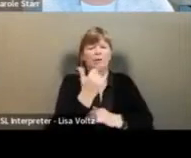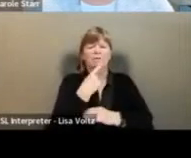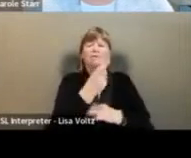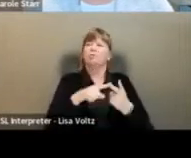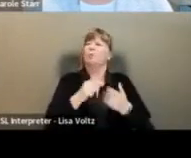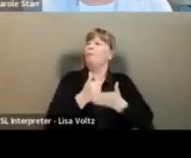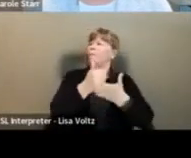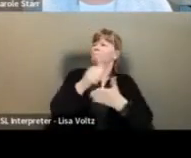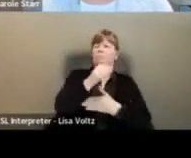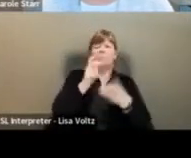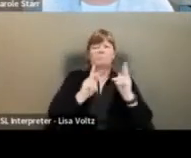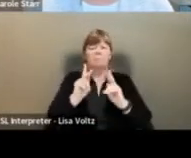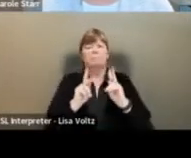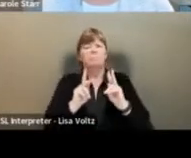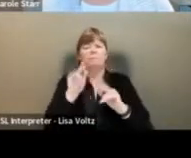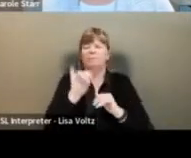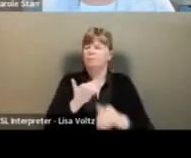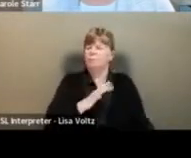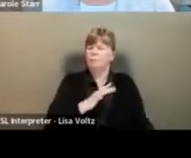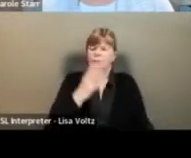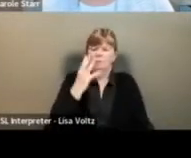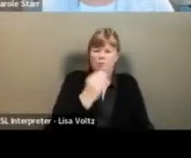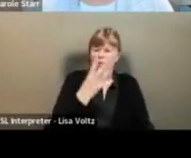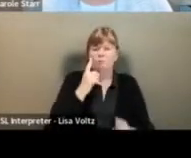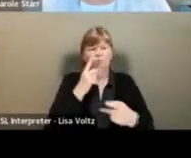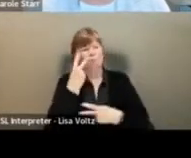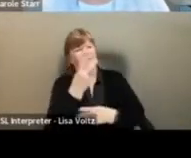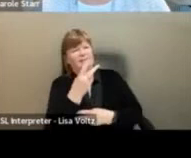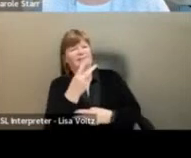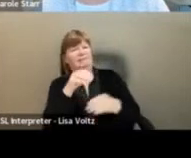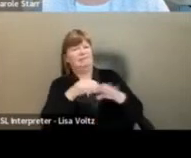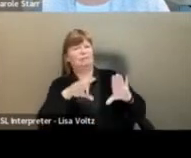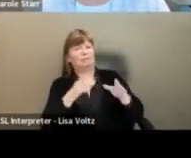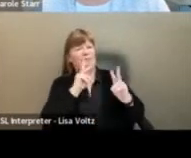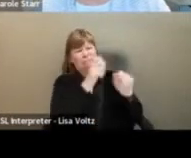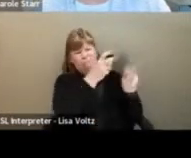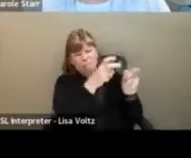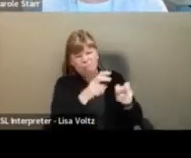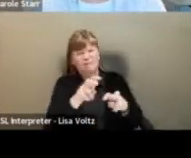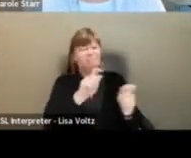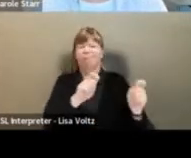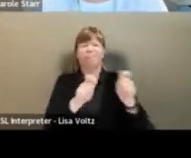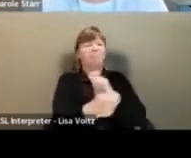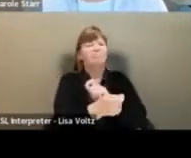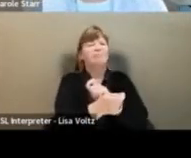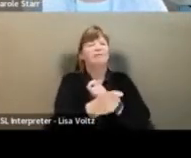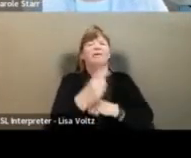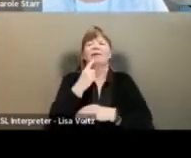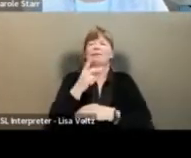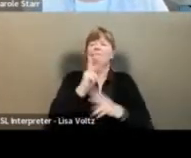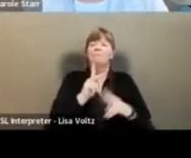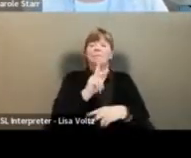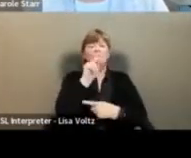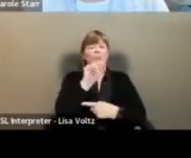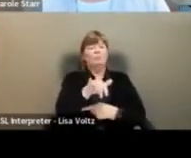other people. And it's a beautiful thing to witness in a group as people make that transition. And when people have made